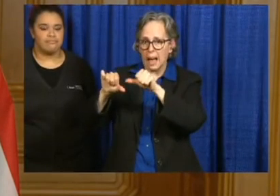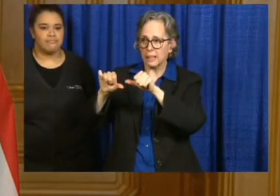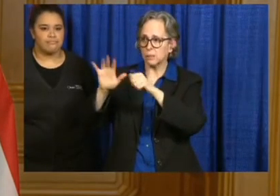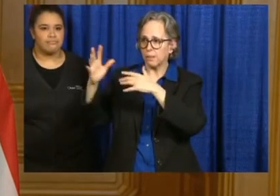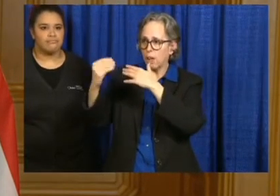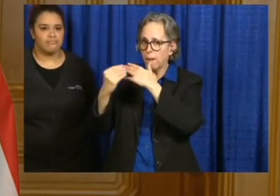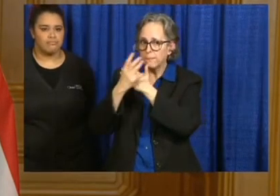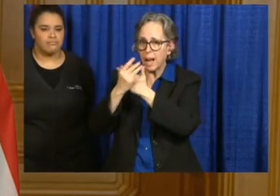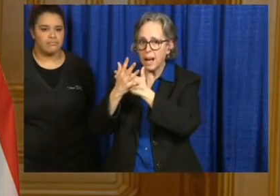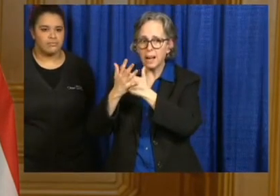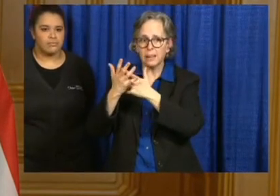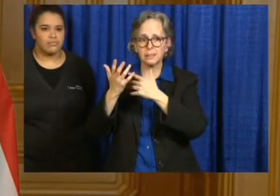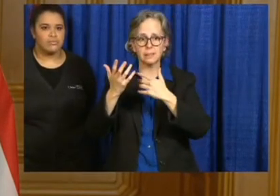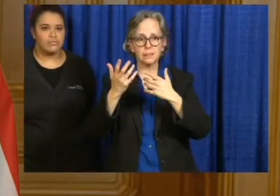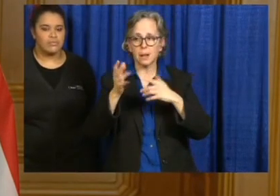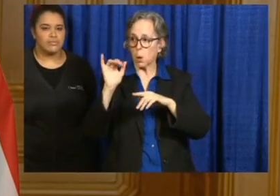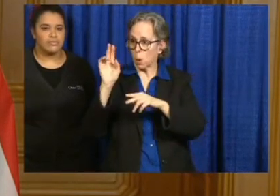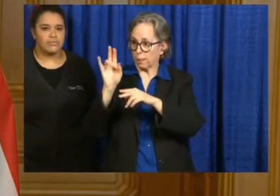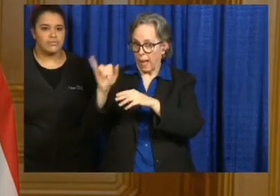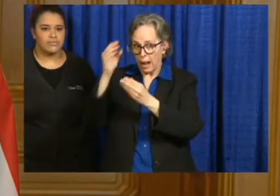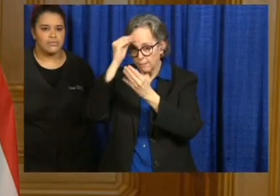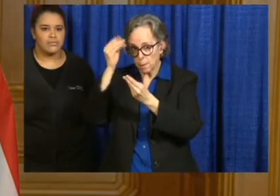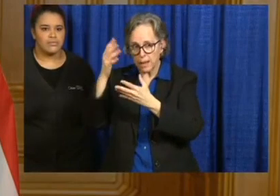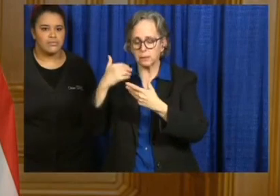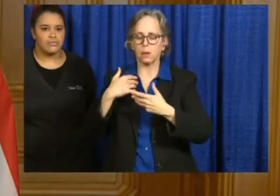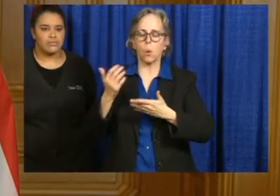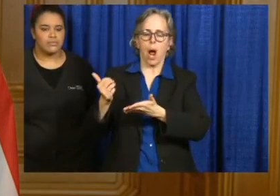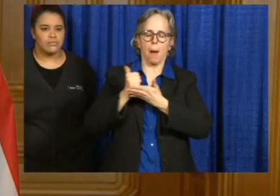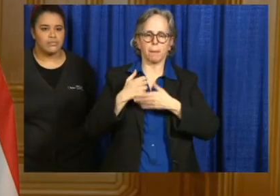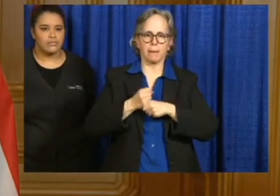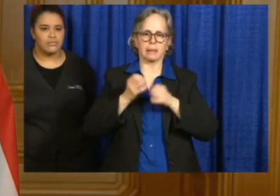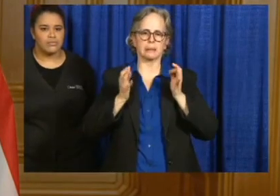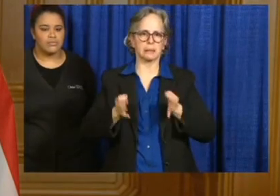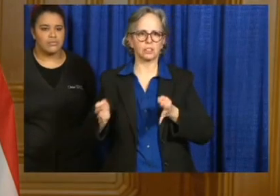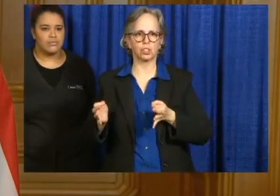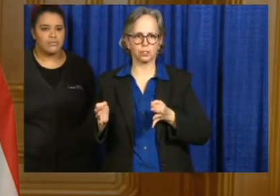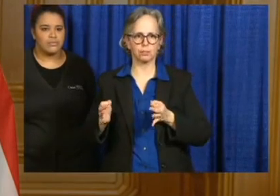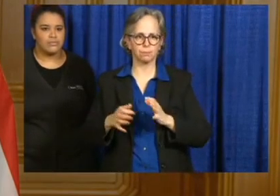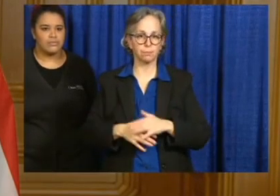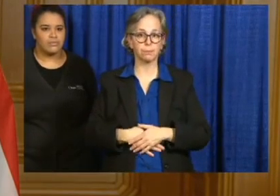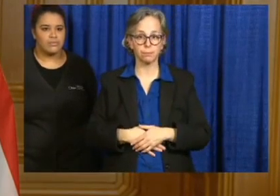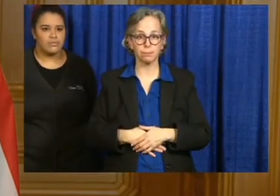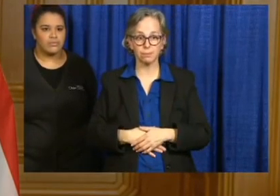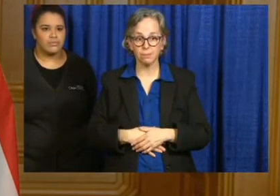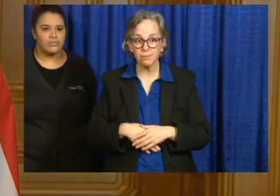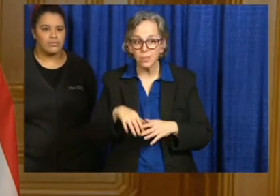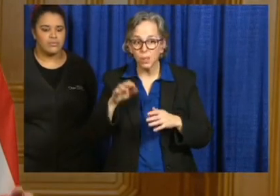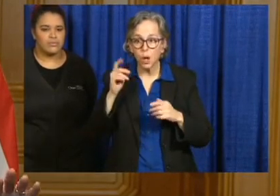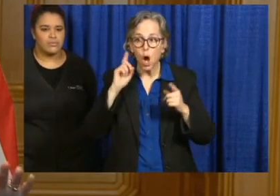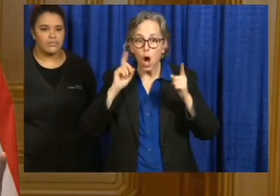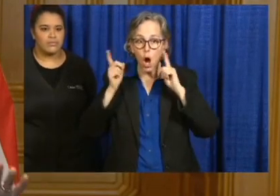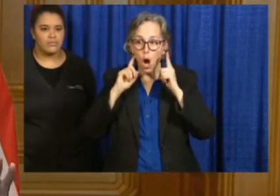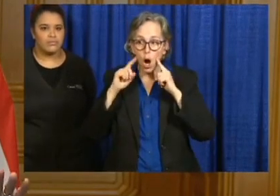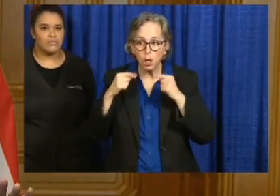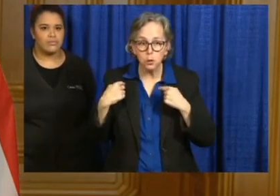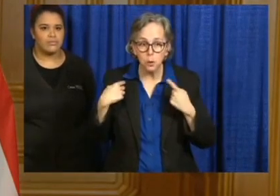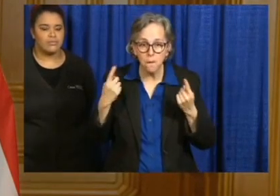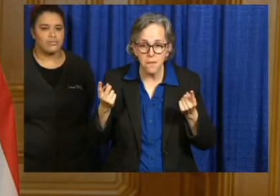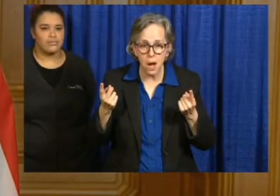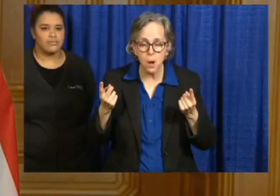Governor say, and everything you've heard Dr. Acton say would indicate that we cannot let this monster